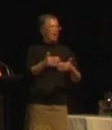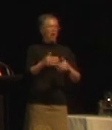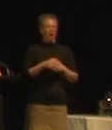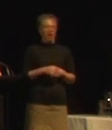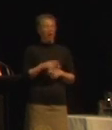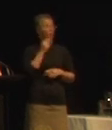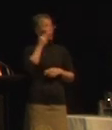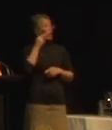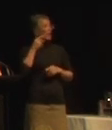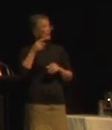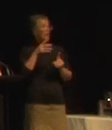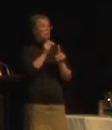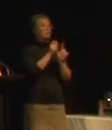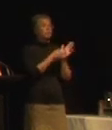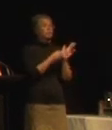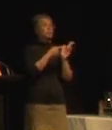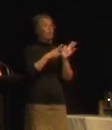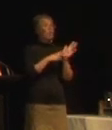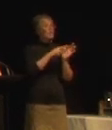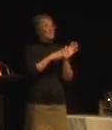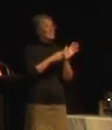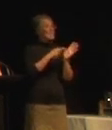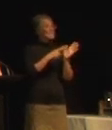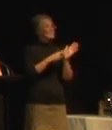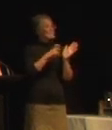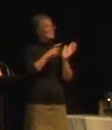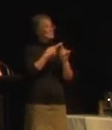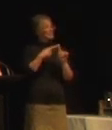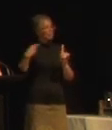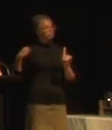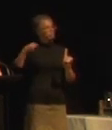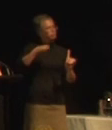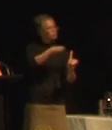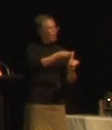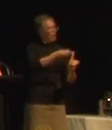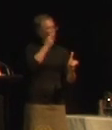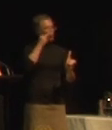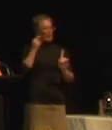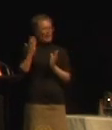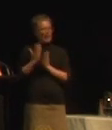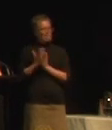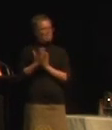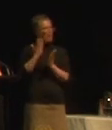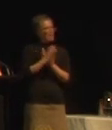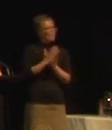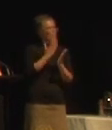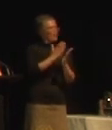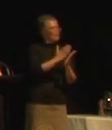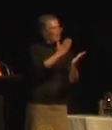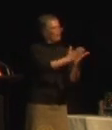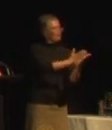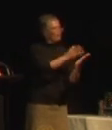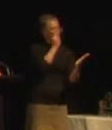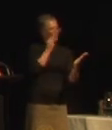like provenance that many of you care about. We can also accommodate multiple versions of facts, each with its different provenance